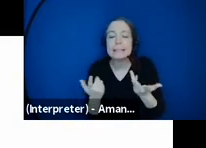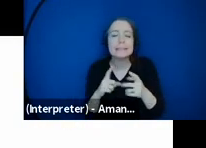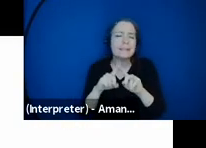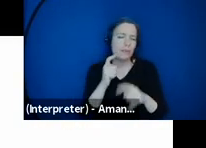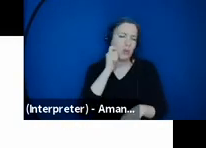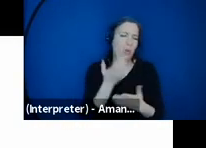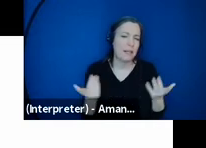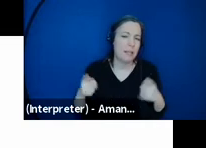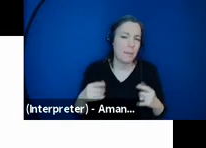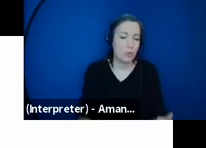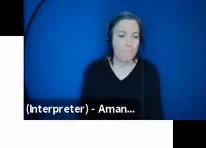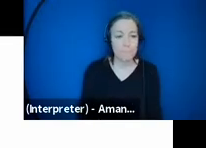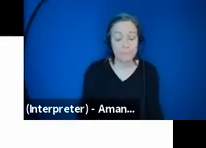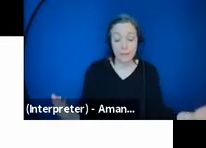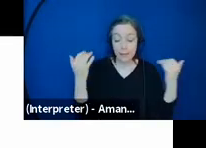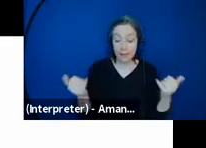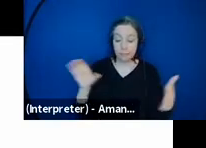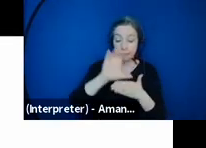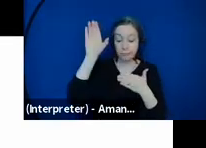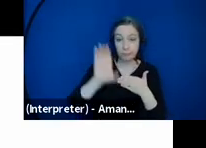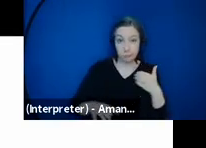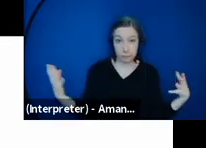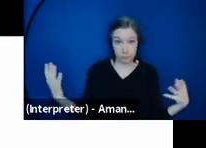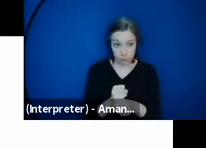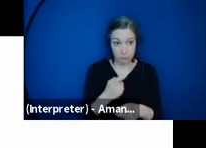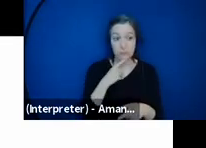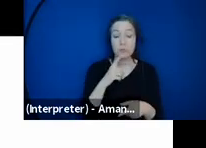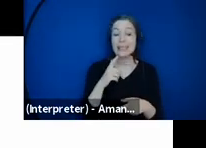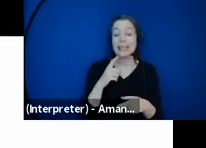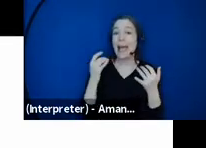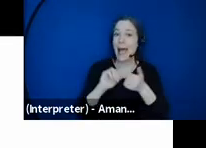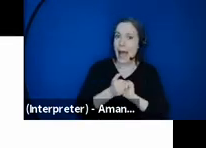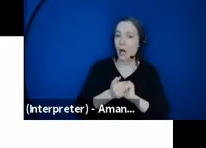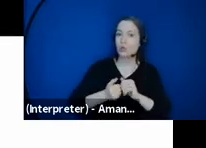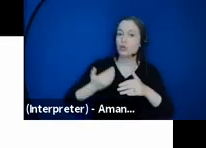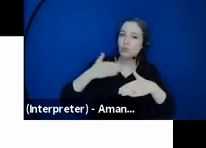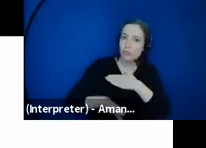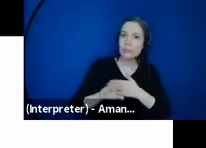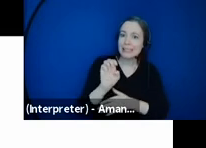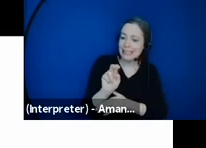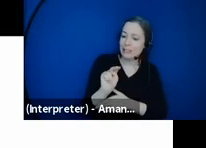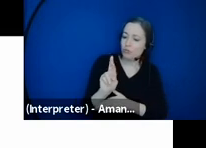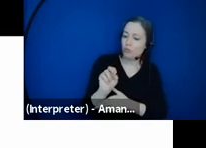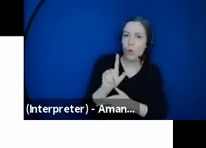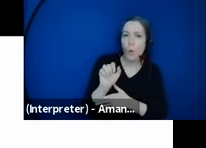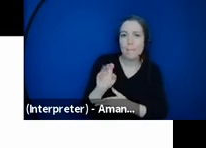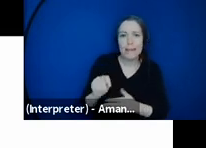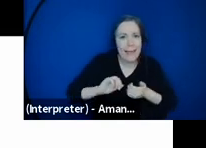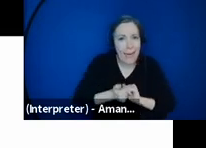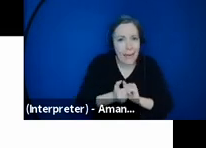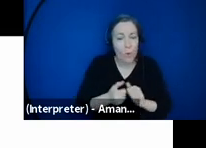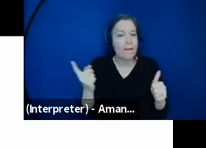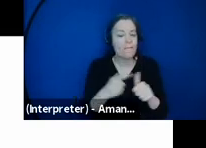Okay, so then to conclude things up, I would like to get into the enrollment steps and how to start. So the first thing that you'll do is fill out an